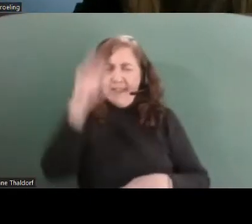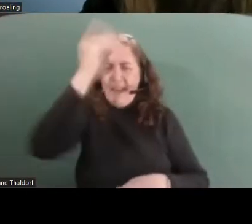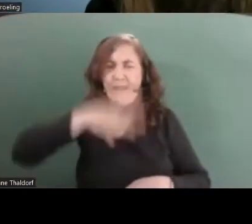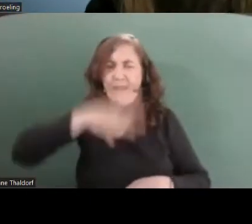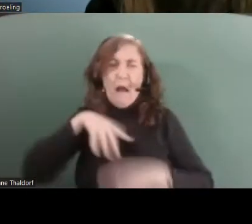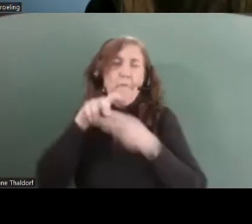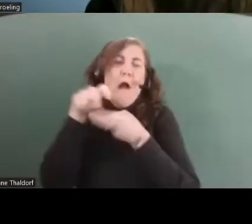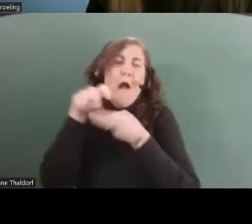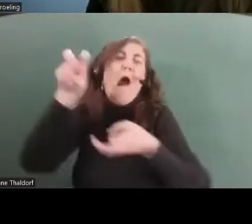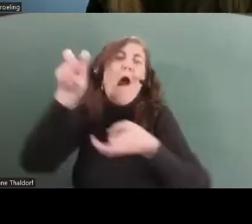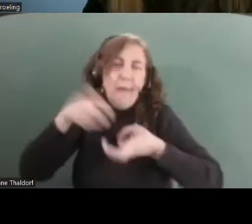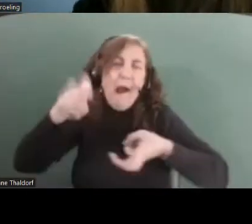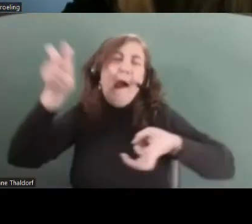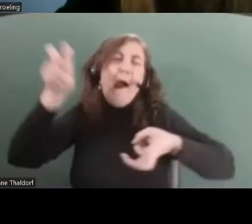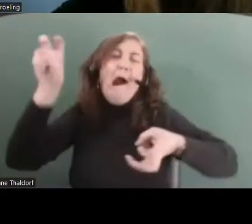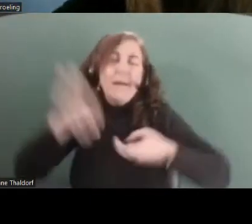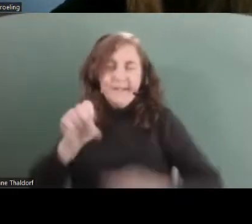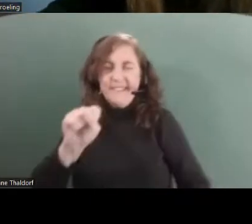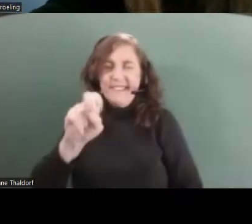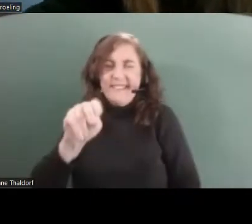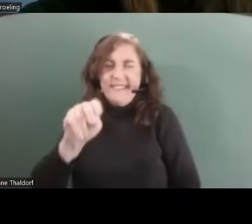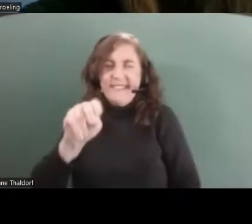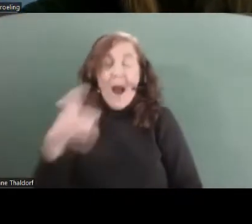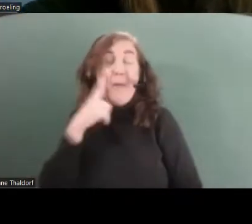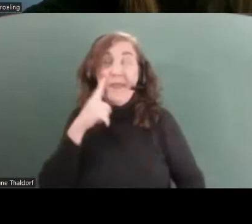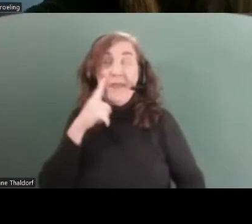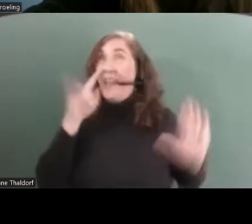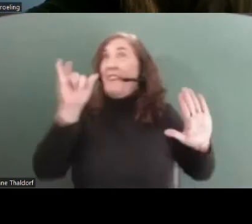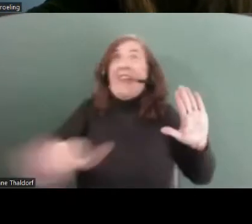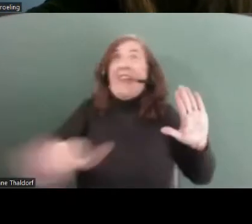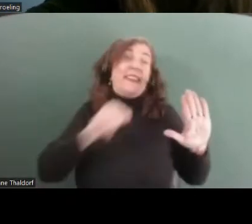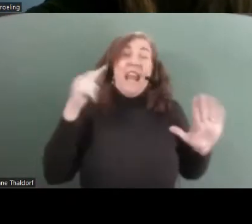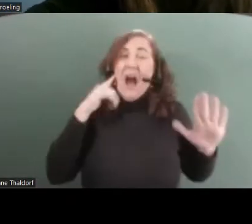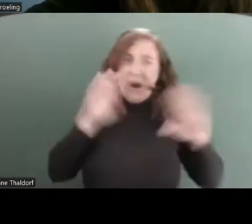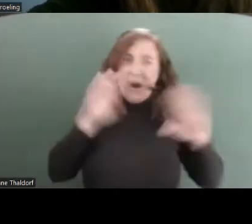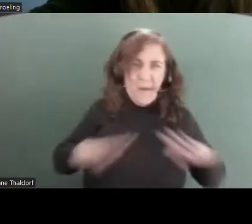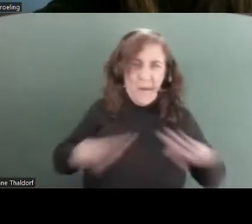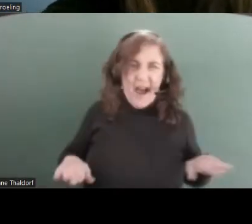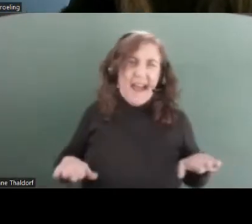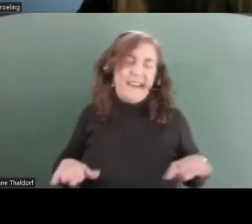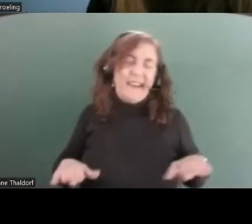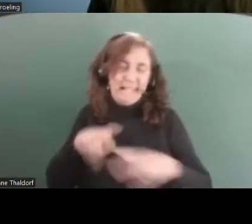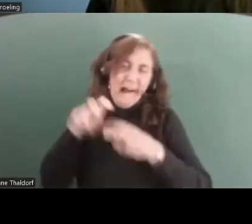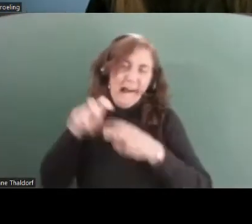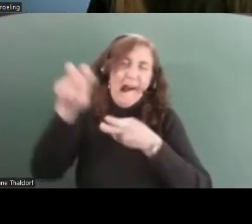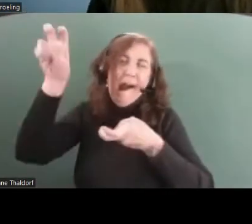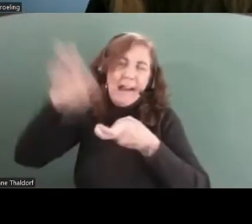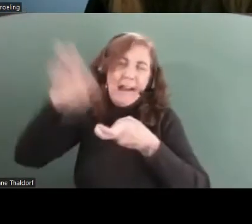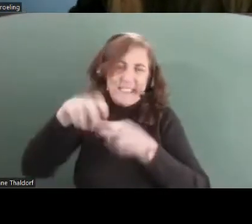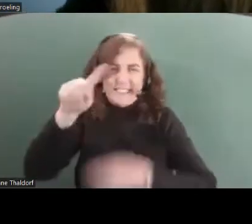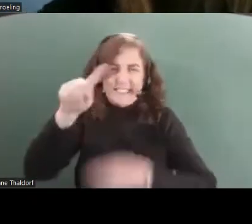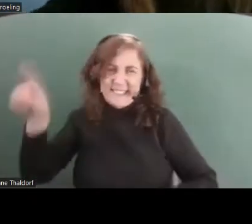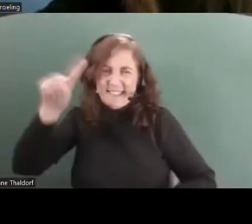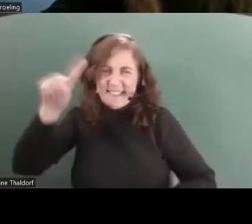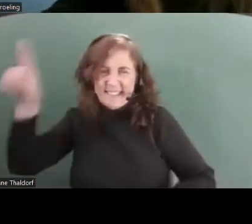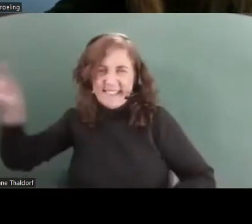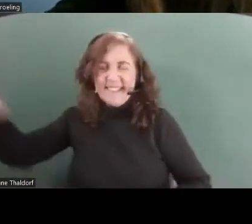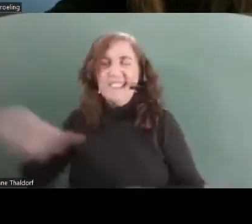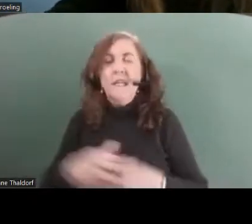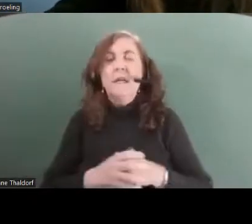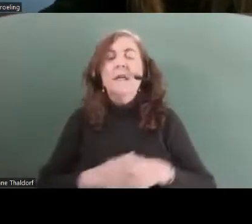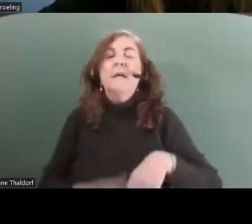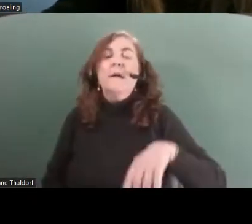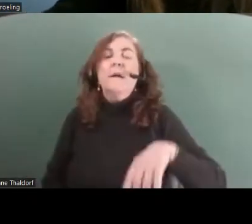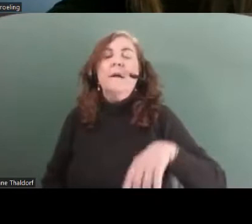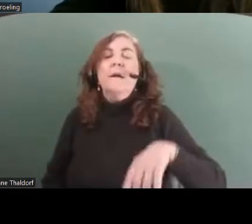think that would be, it would not be quiet. But the circle is the right ear, the X is the left ear. And it starts off